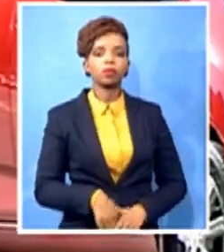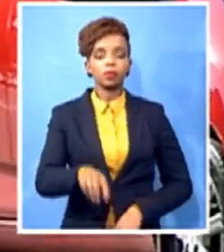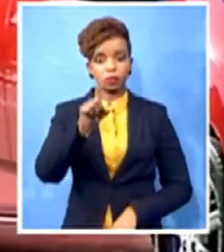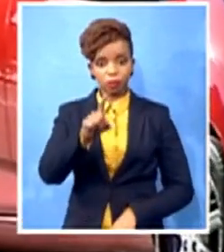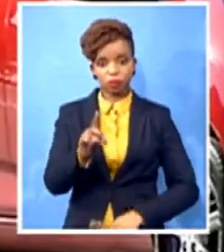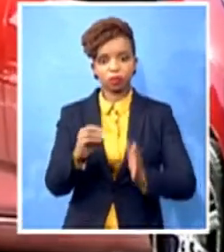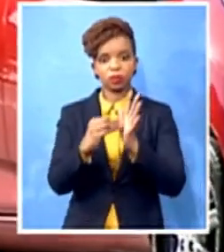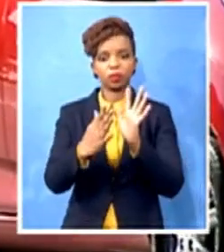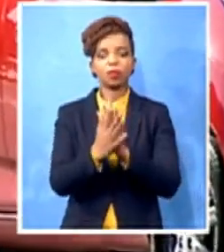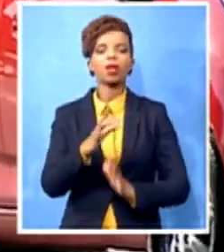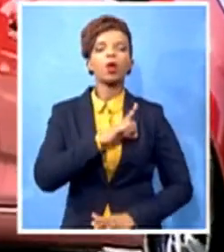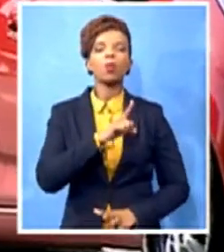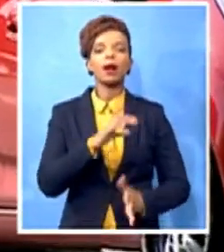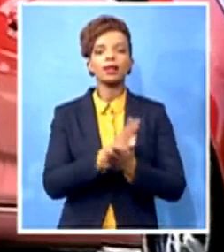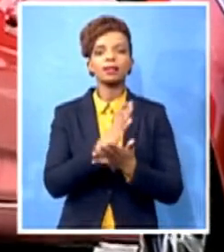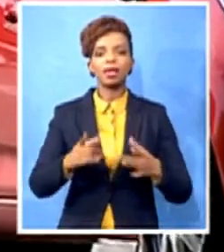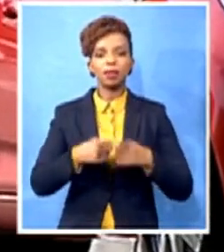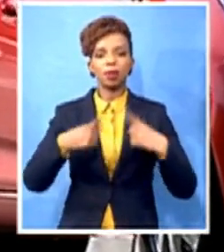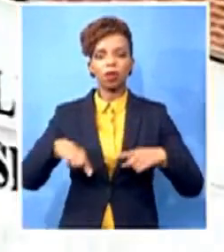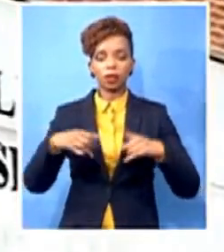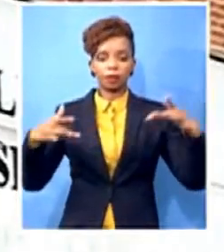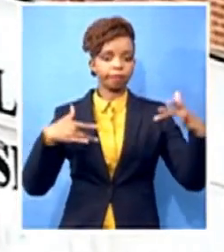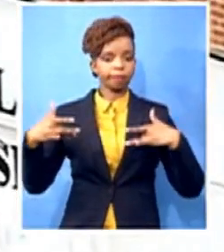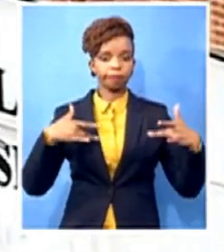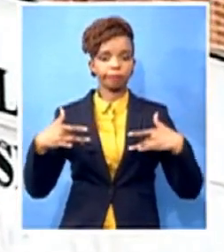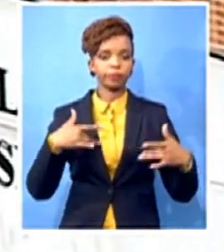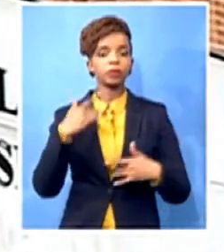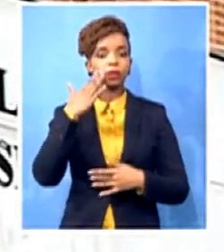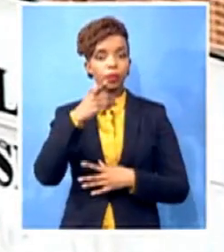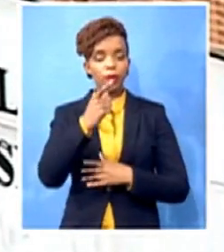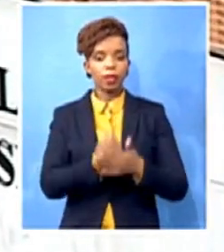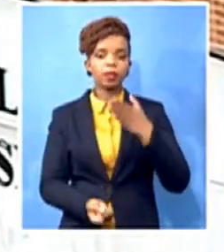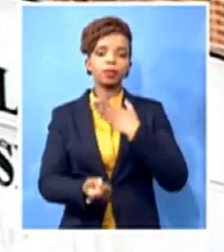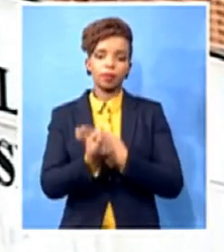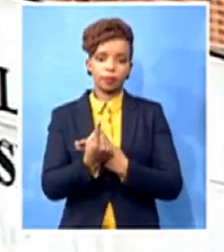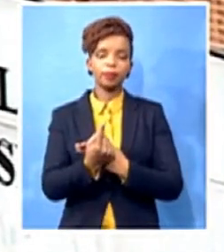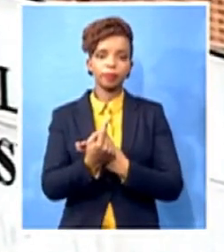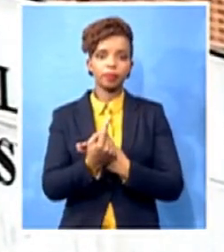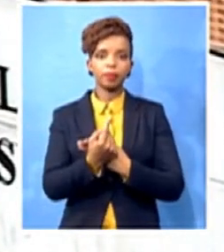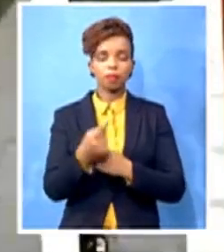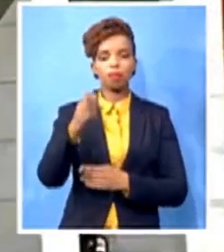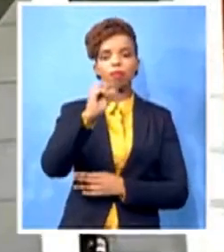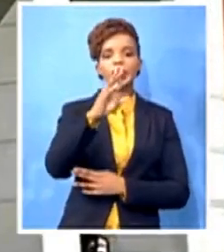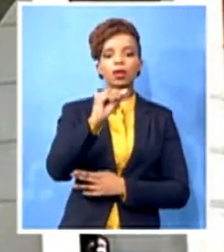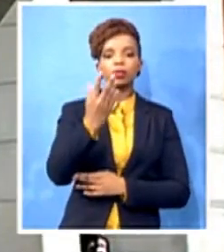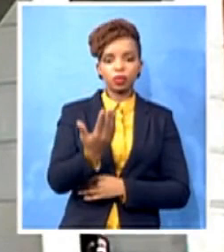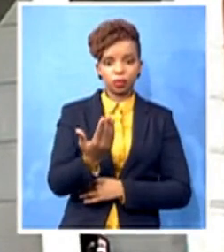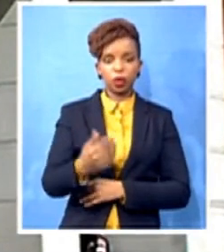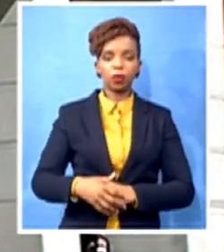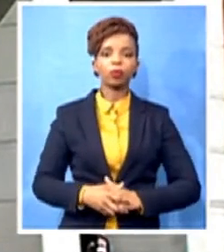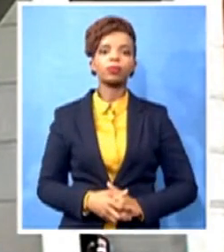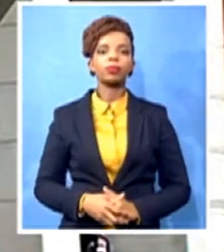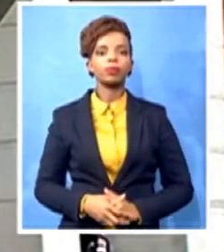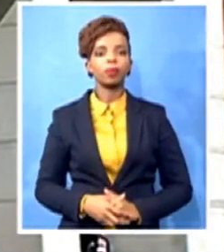took over this municipality when it had a divided house. So in an article I wrote about 2 weeks ago,